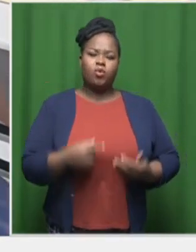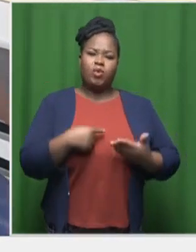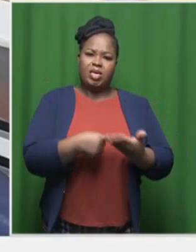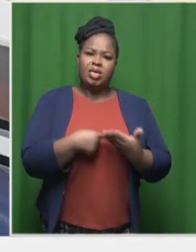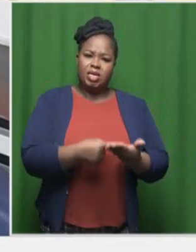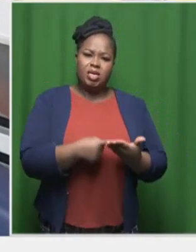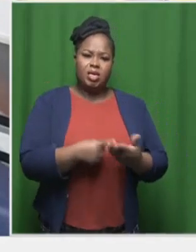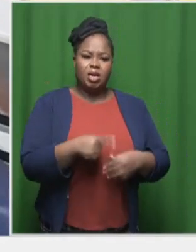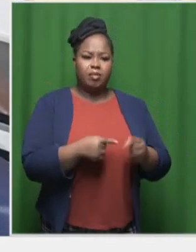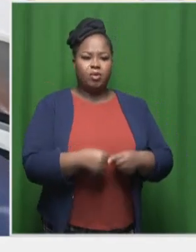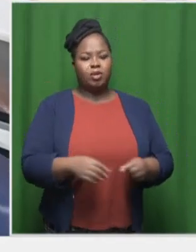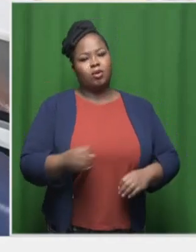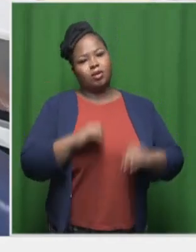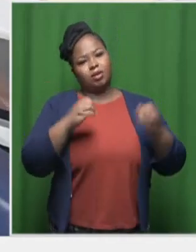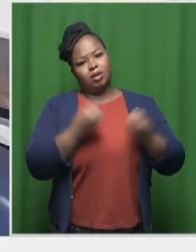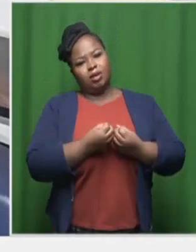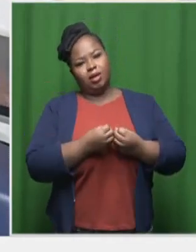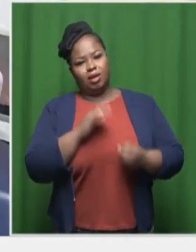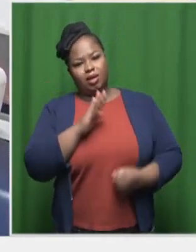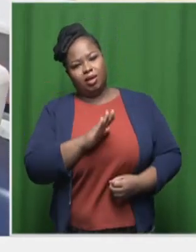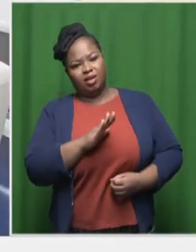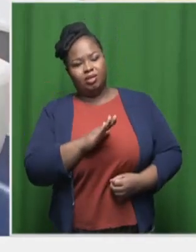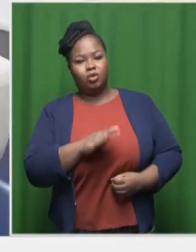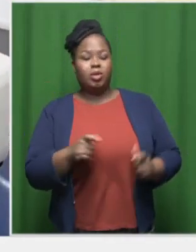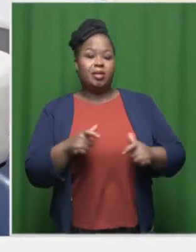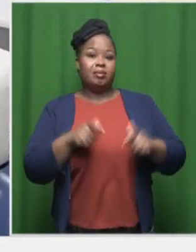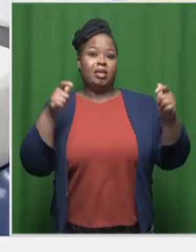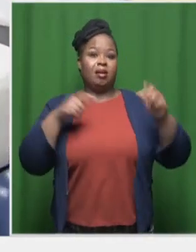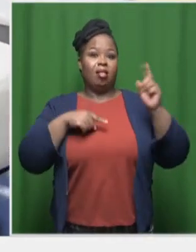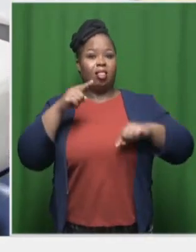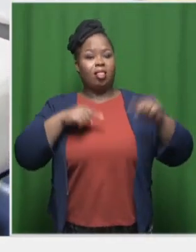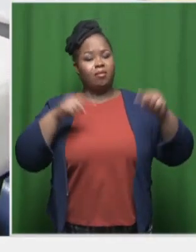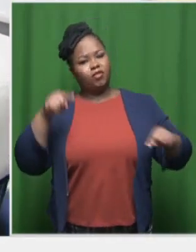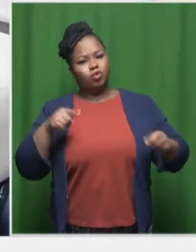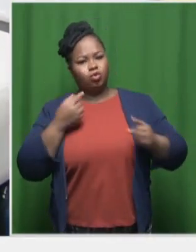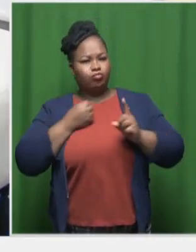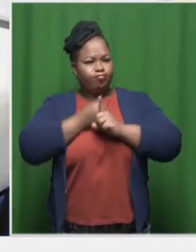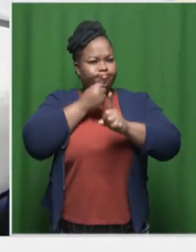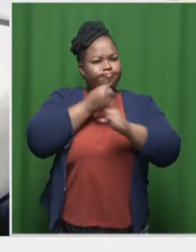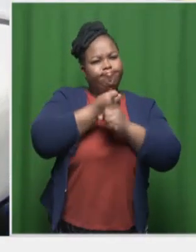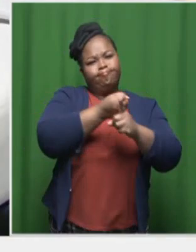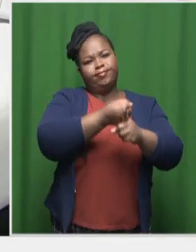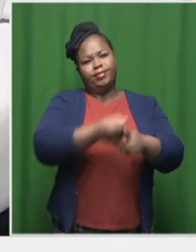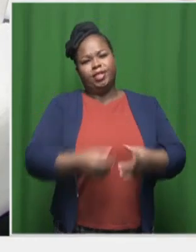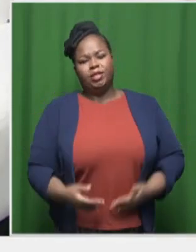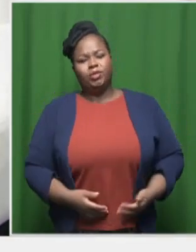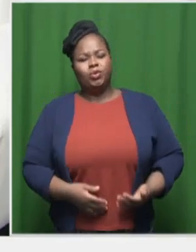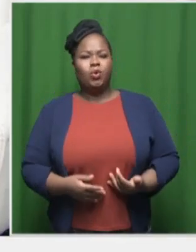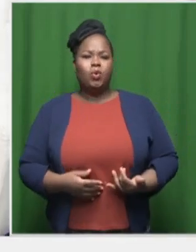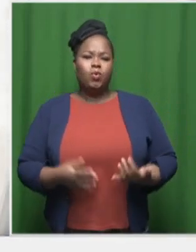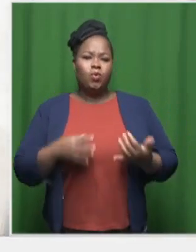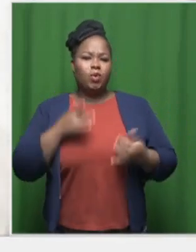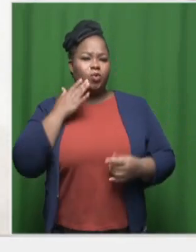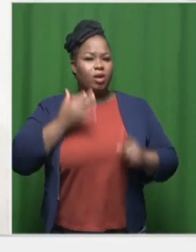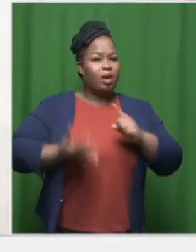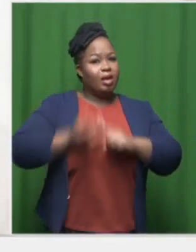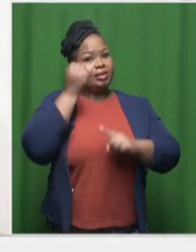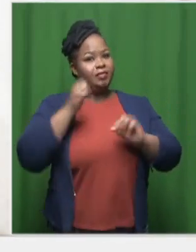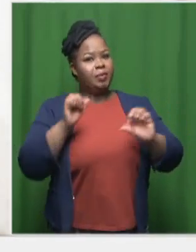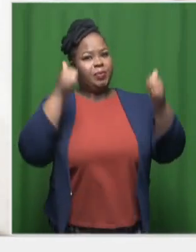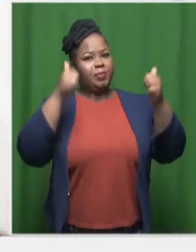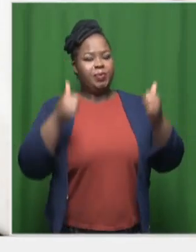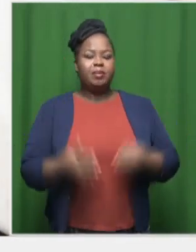dynamic organizations, you know, would have its moments of strife. We'd have our moments of triumph. I mean, I